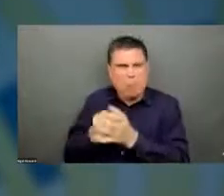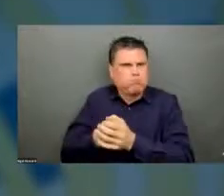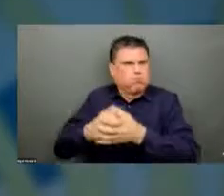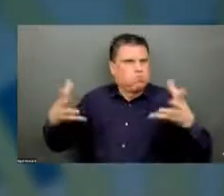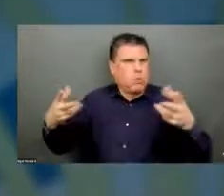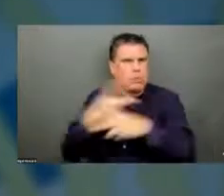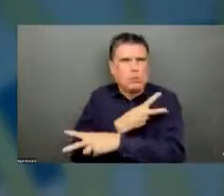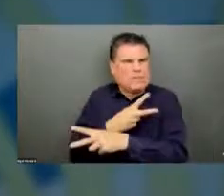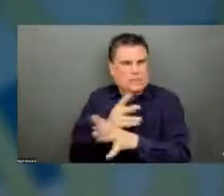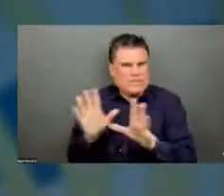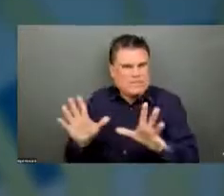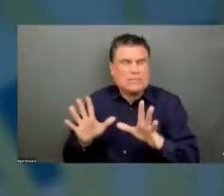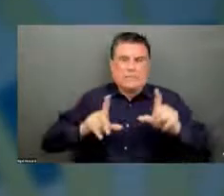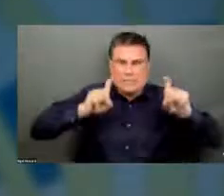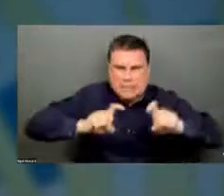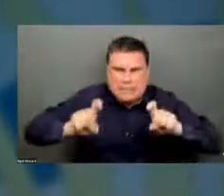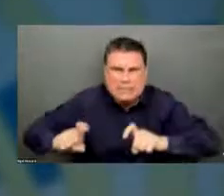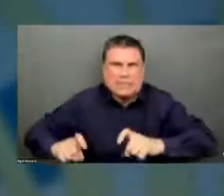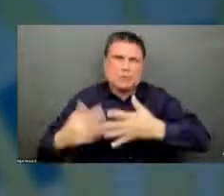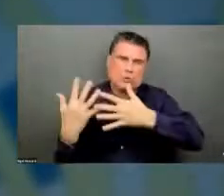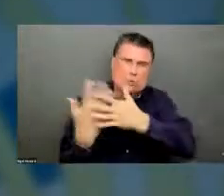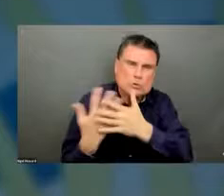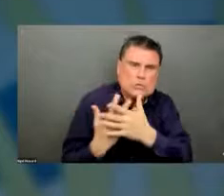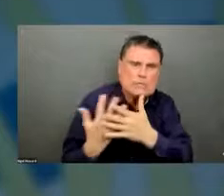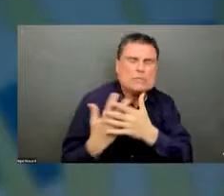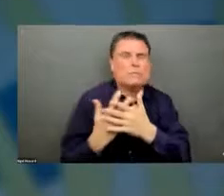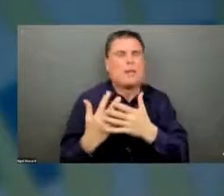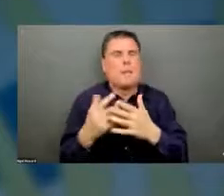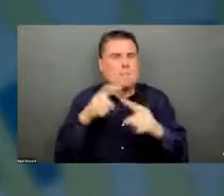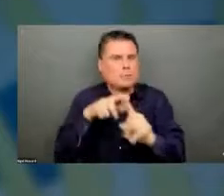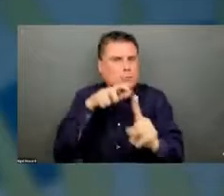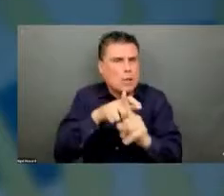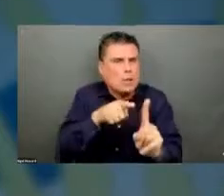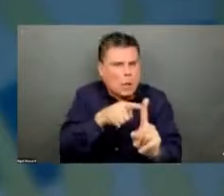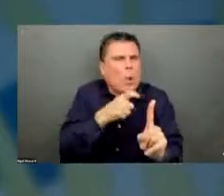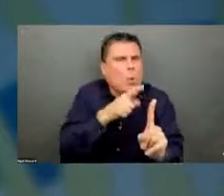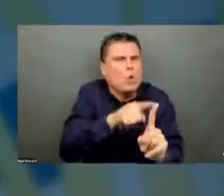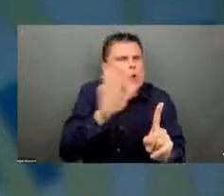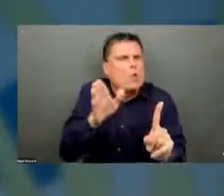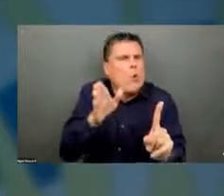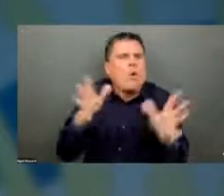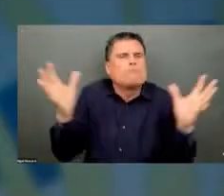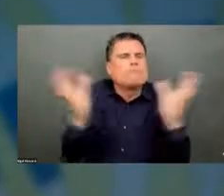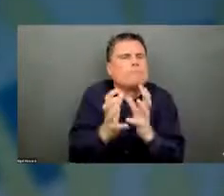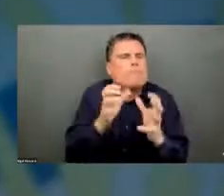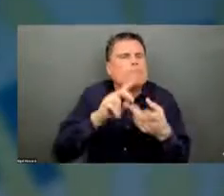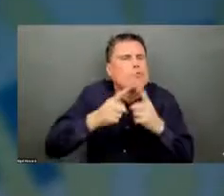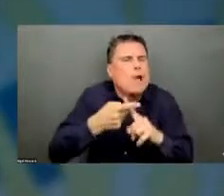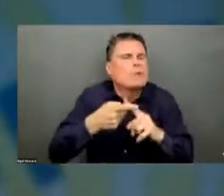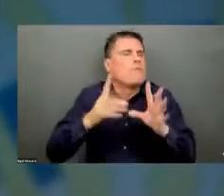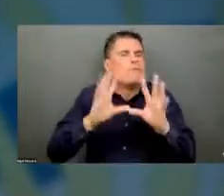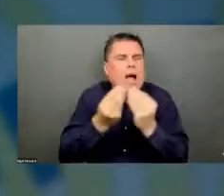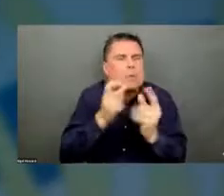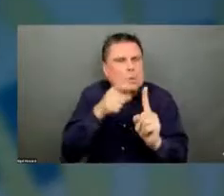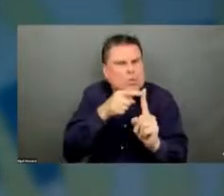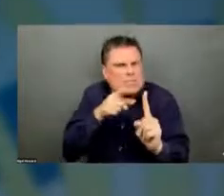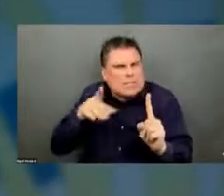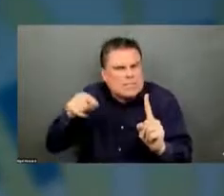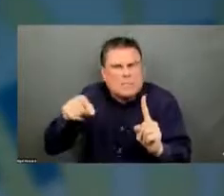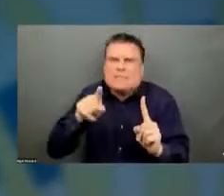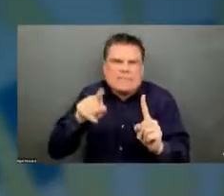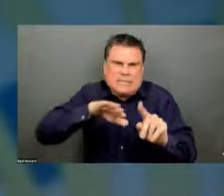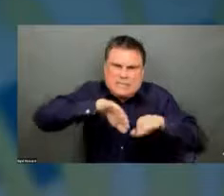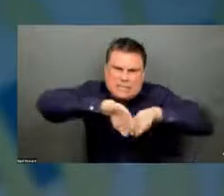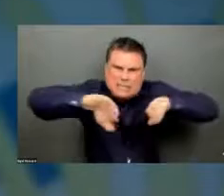make sure that they aren't infected before they're released from quarantine, those measures are working. We're not